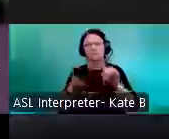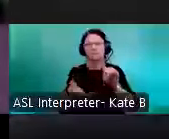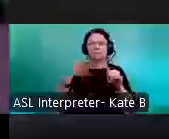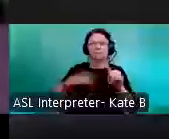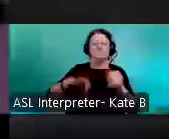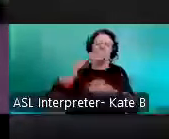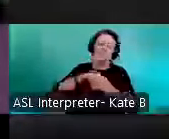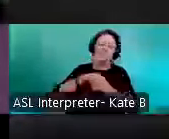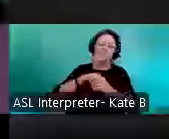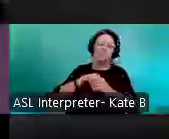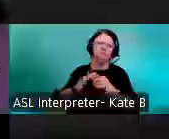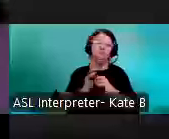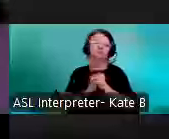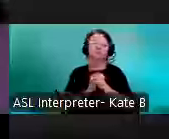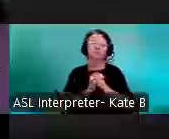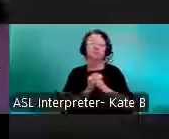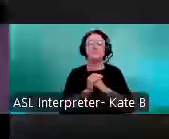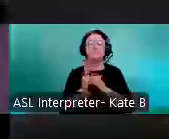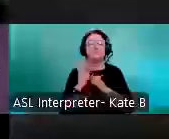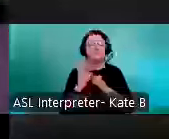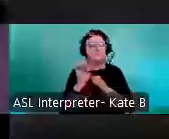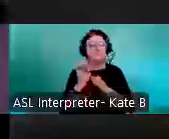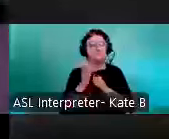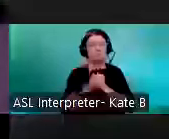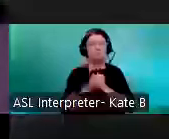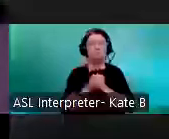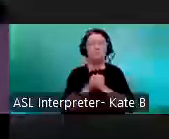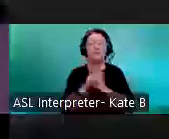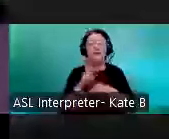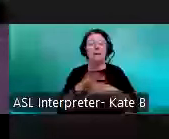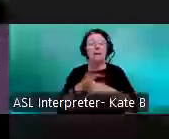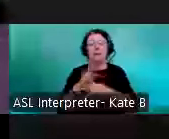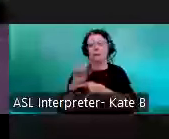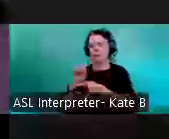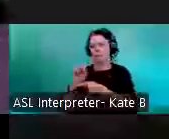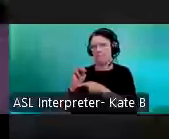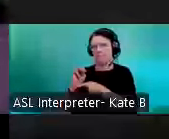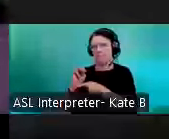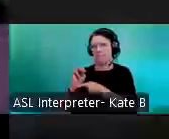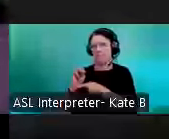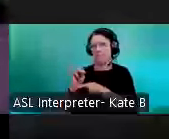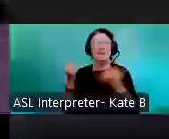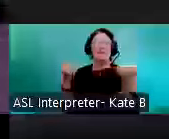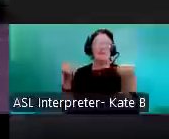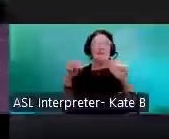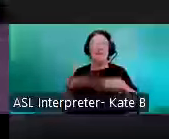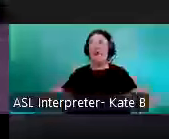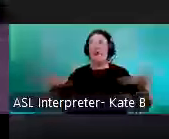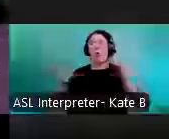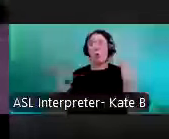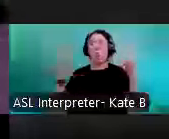involved. One thing to be aware of, though, with social media is we are in an environment of mis